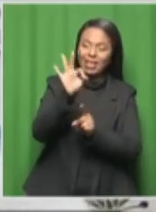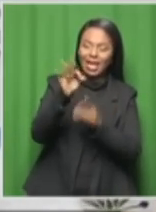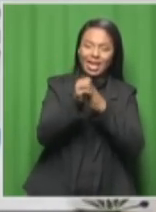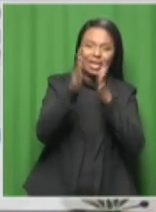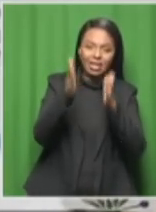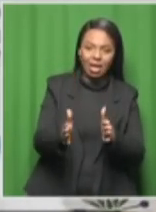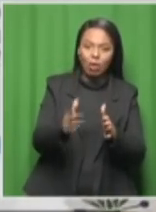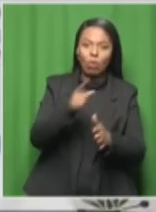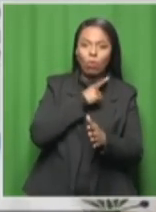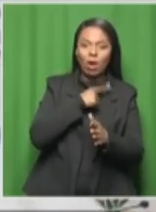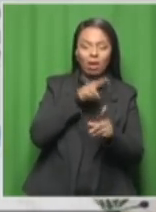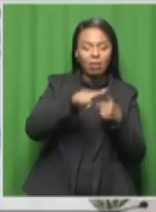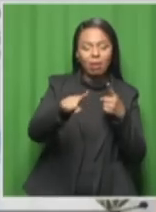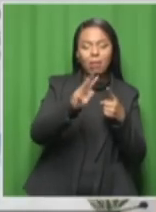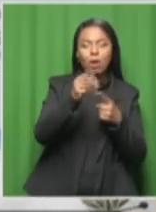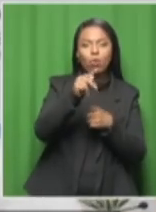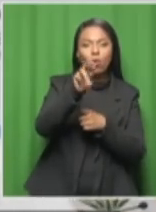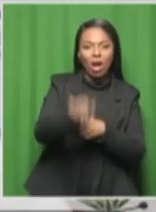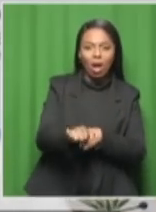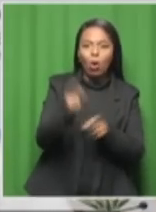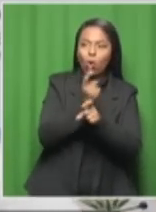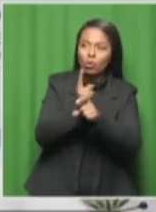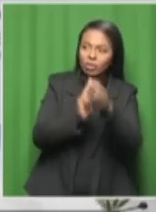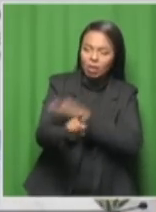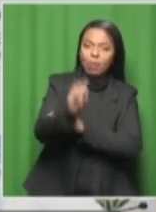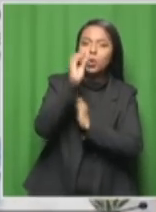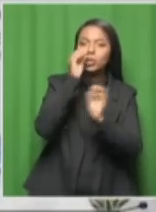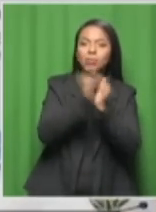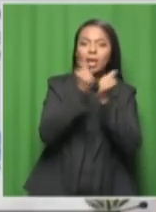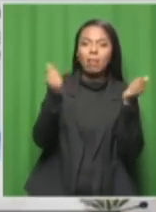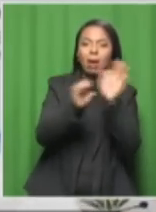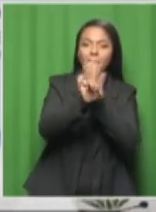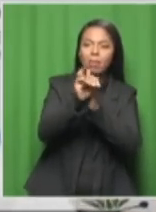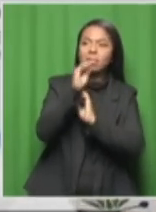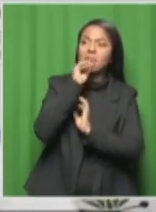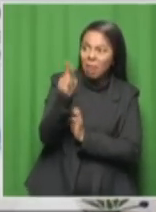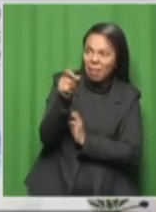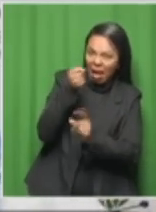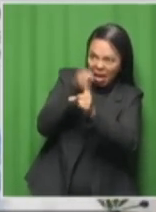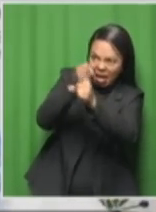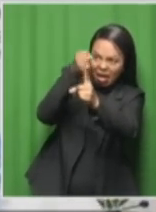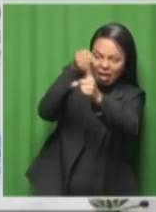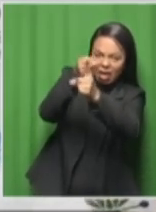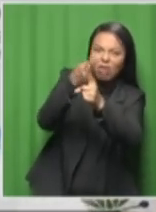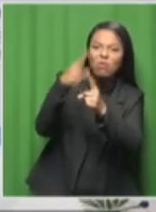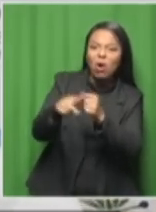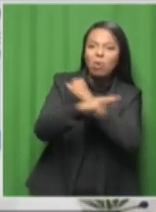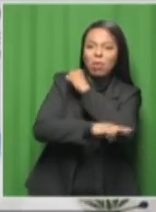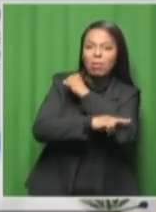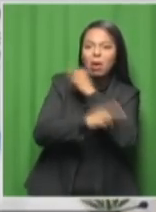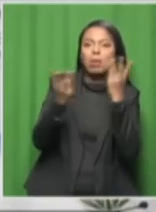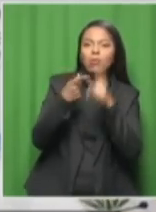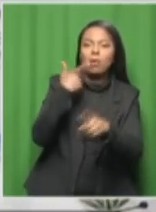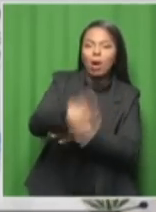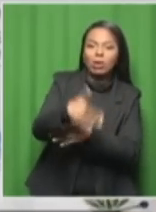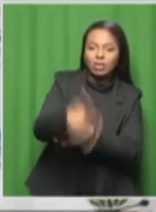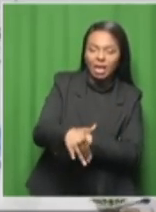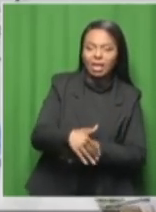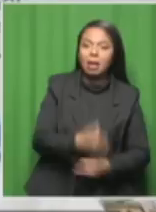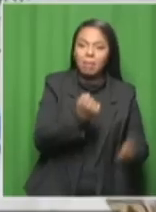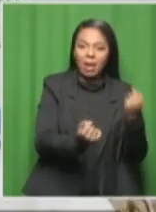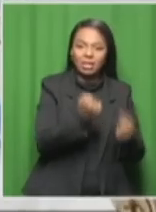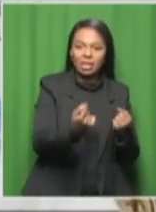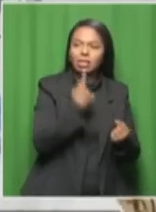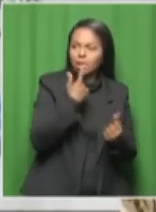whom, Alin Pakur, was always appearing on the media as a champion of refugees. The magistrate said we must deport them, and we did